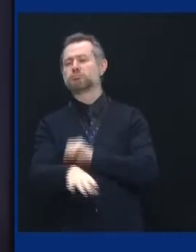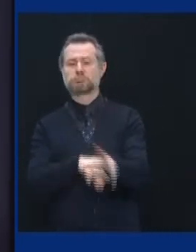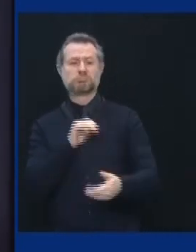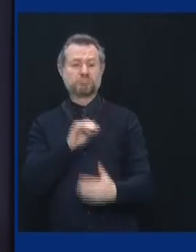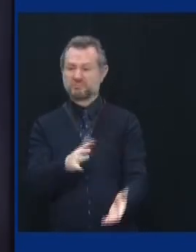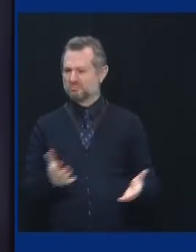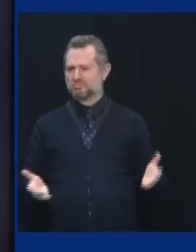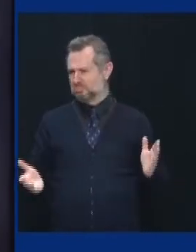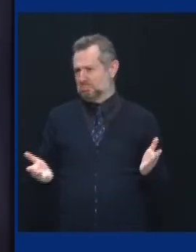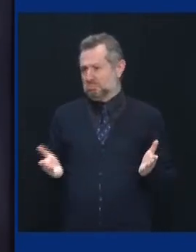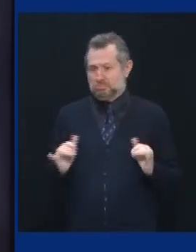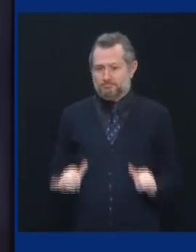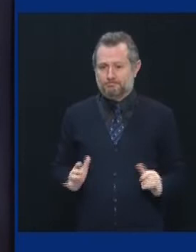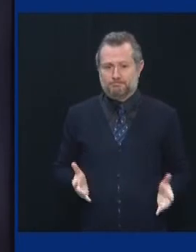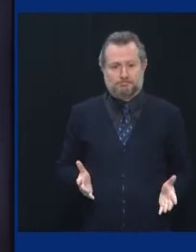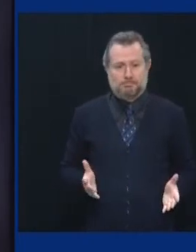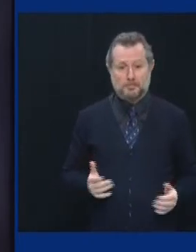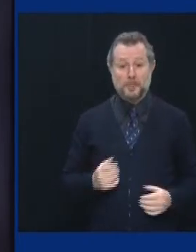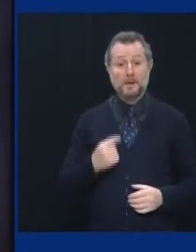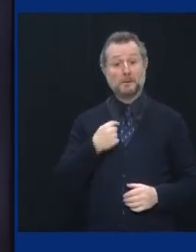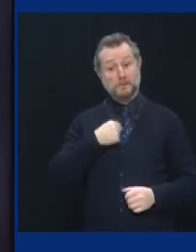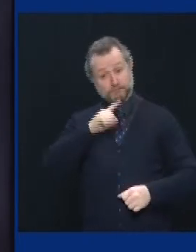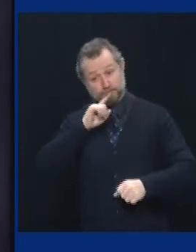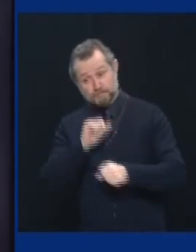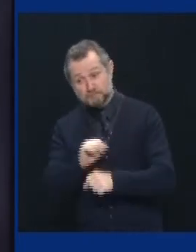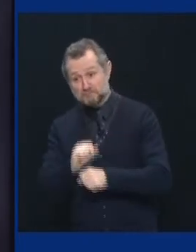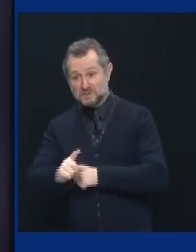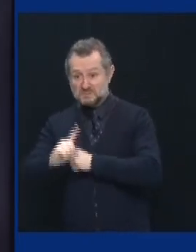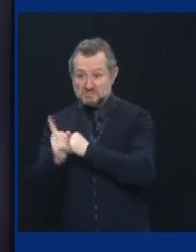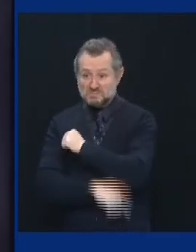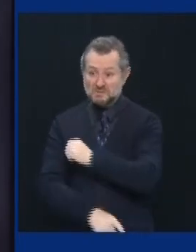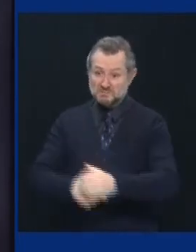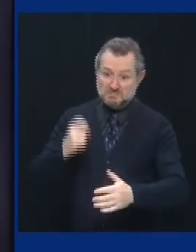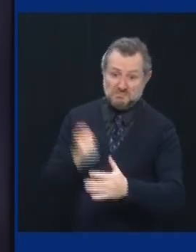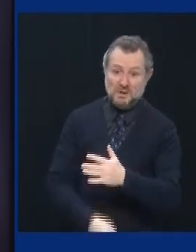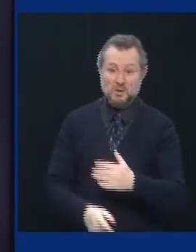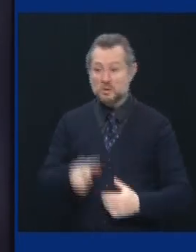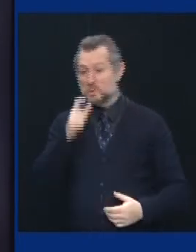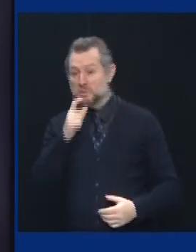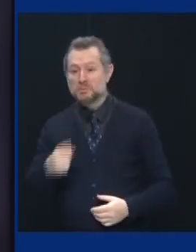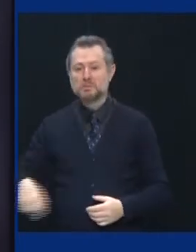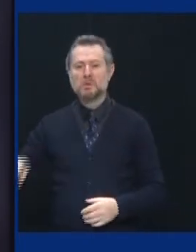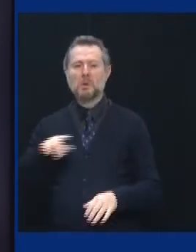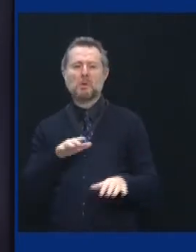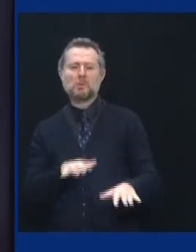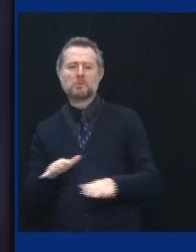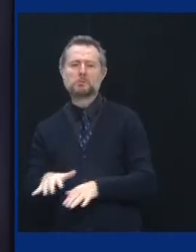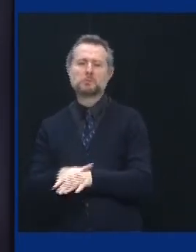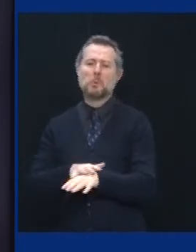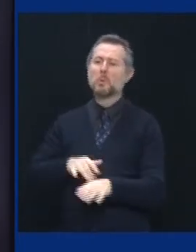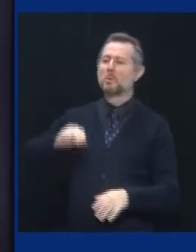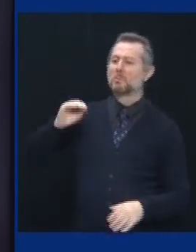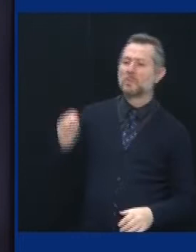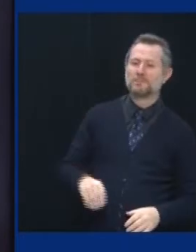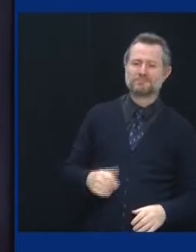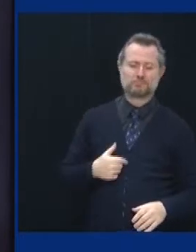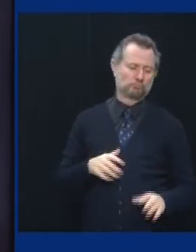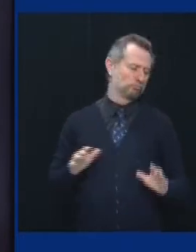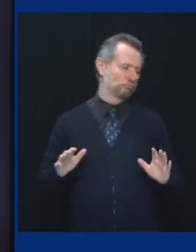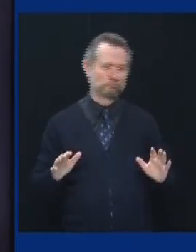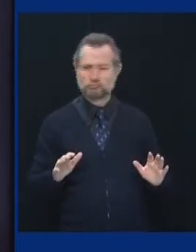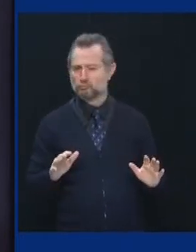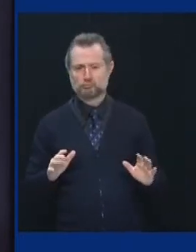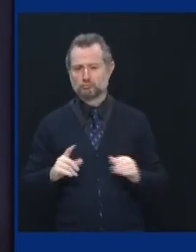is, we did not fine, we did not take any negative